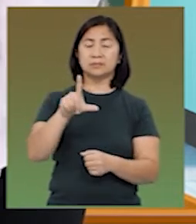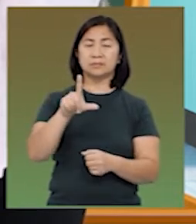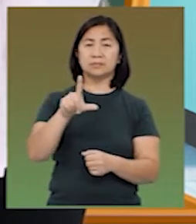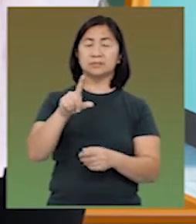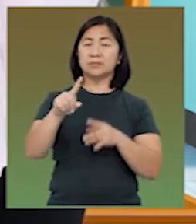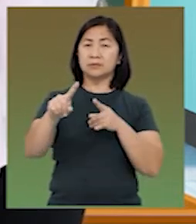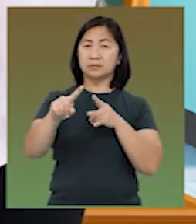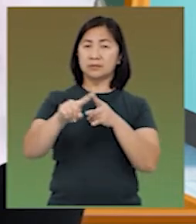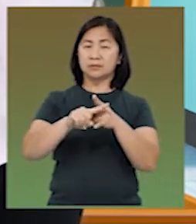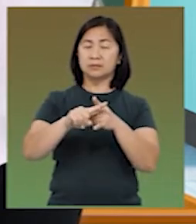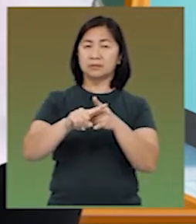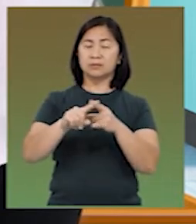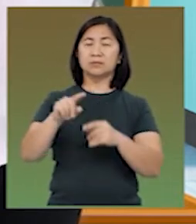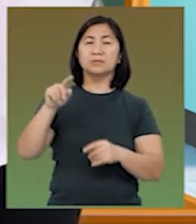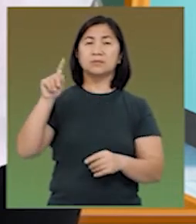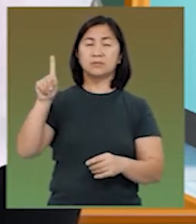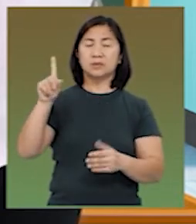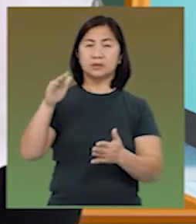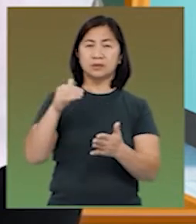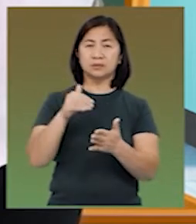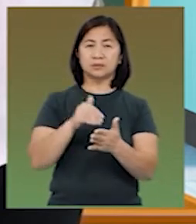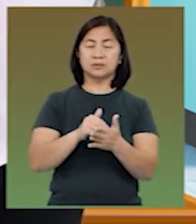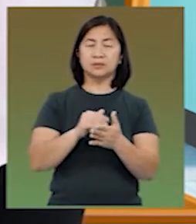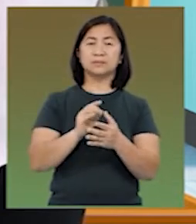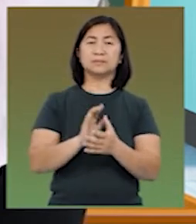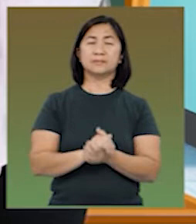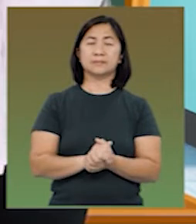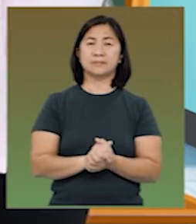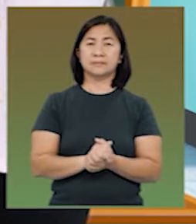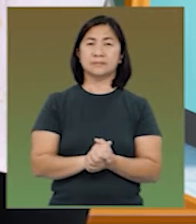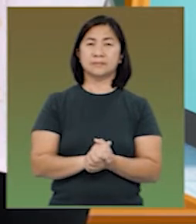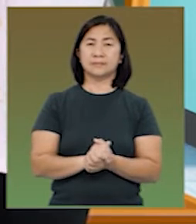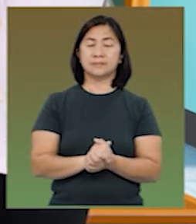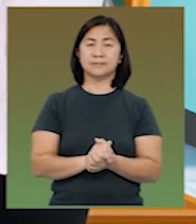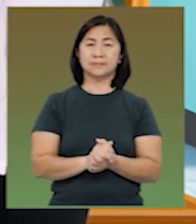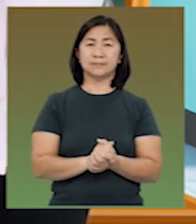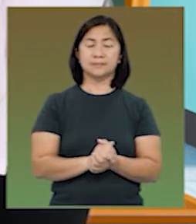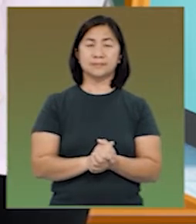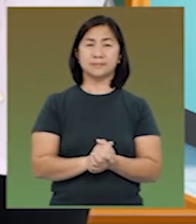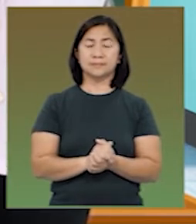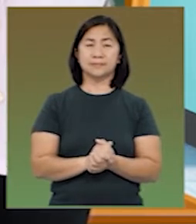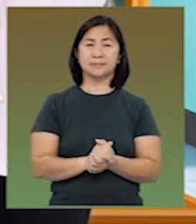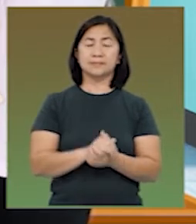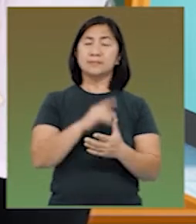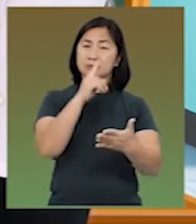3,000 milliliters divided by 1,000.